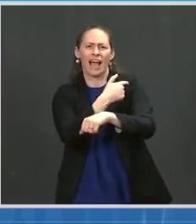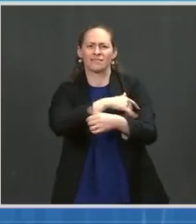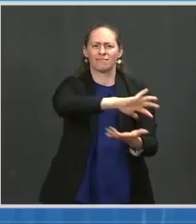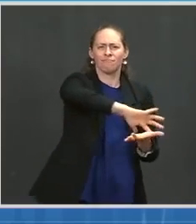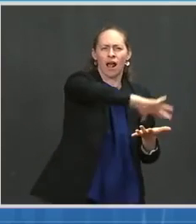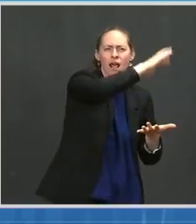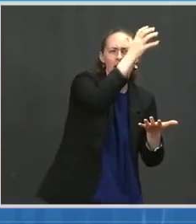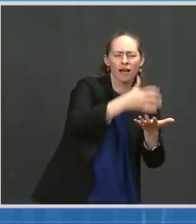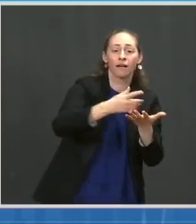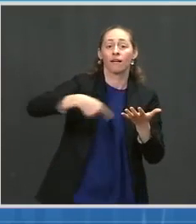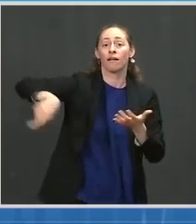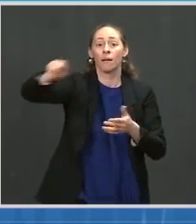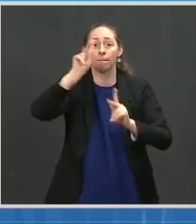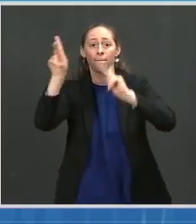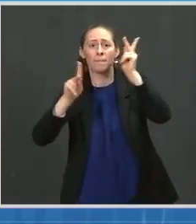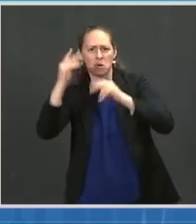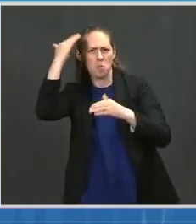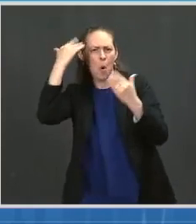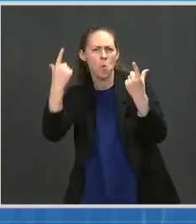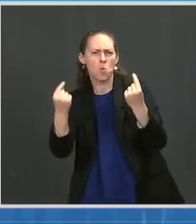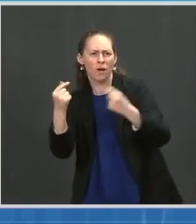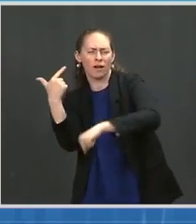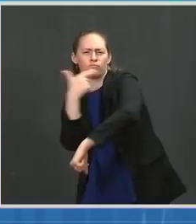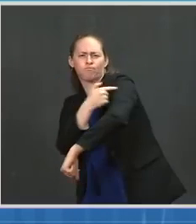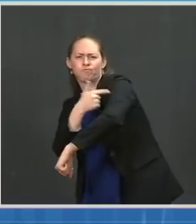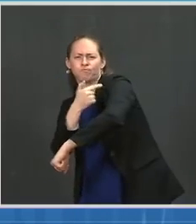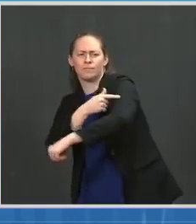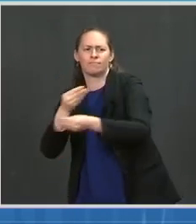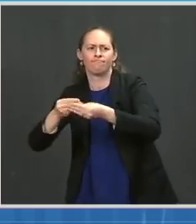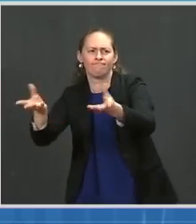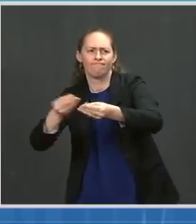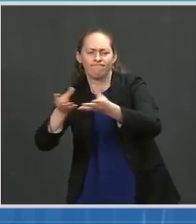field, and more places for Americans to get vaccinated.